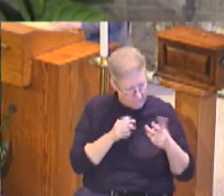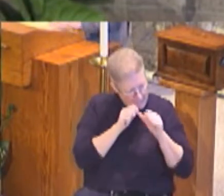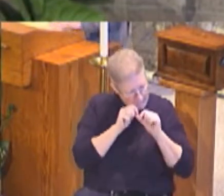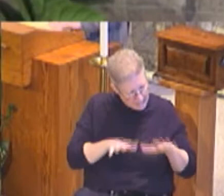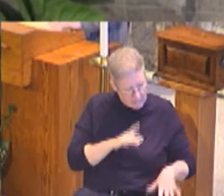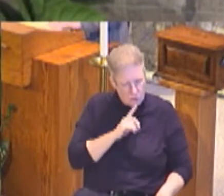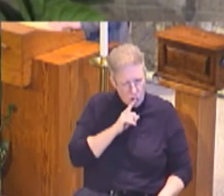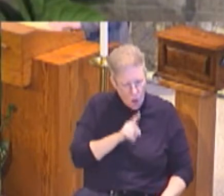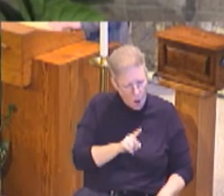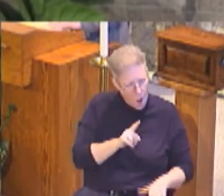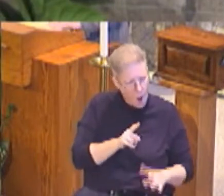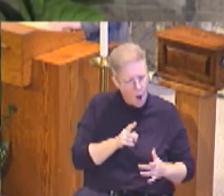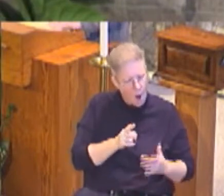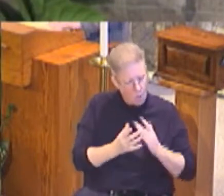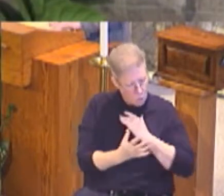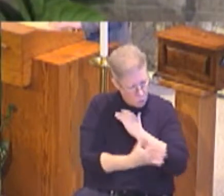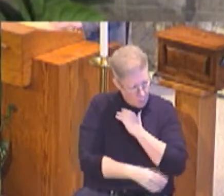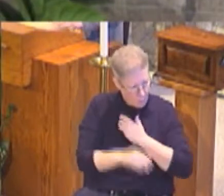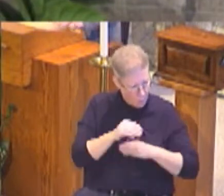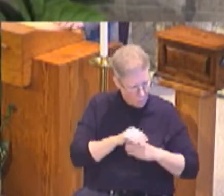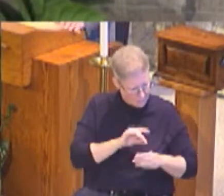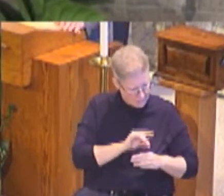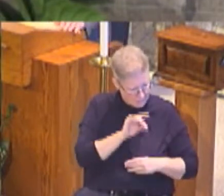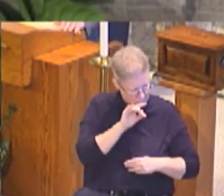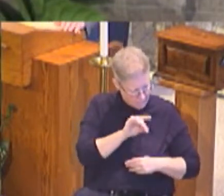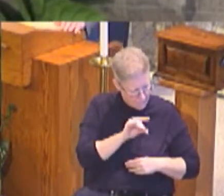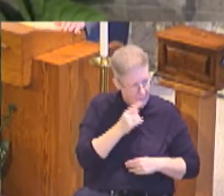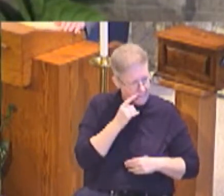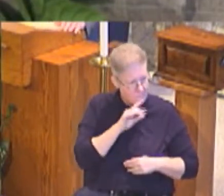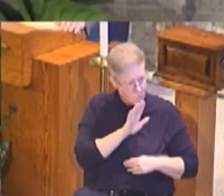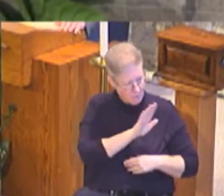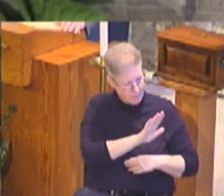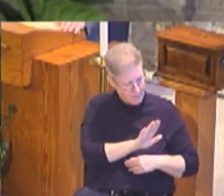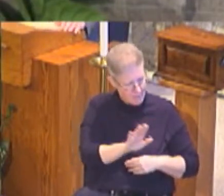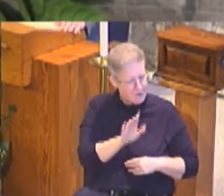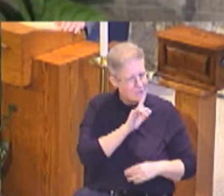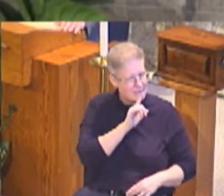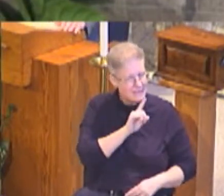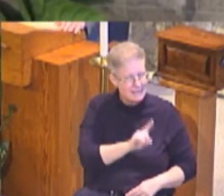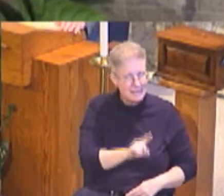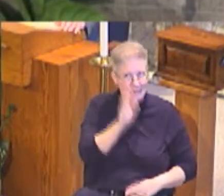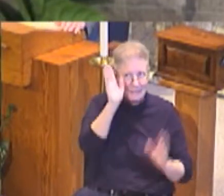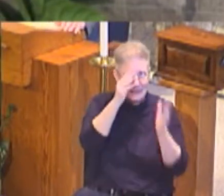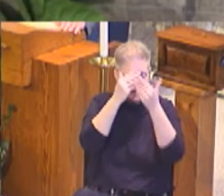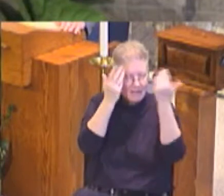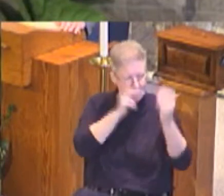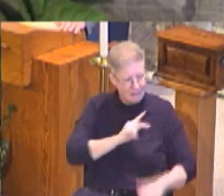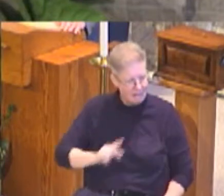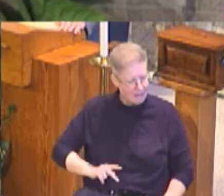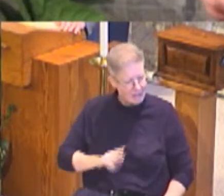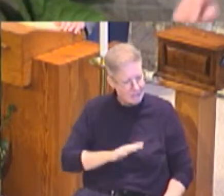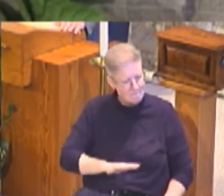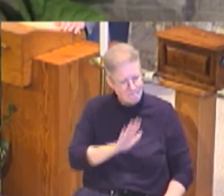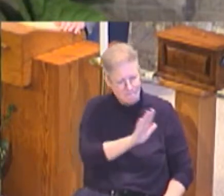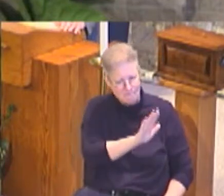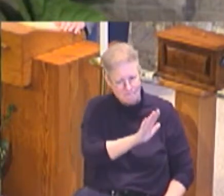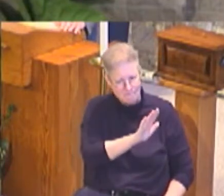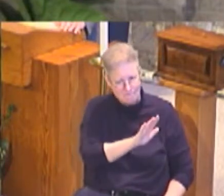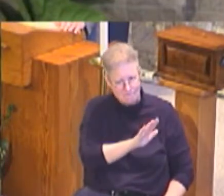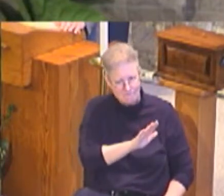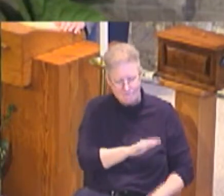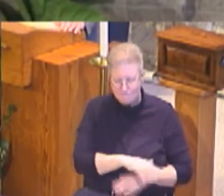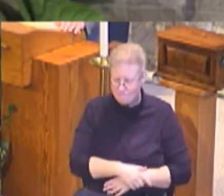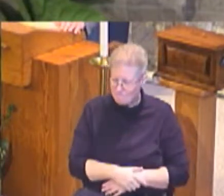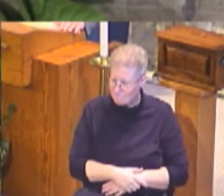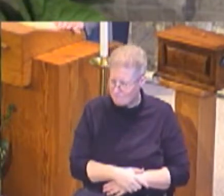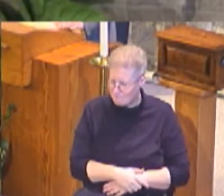spirit, for theirs is the kingdom of heaven. Dr. Errico's teacher, Dr. George Lamza, who grew